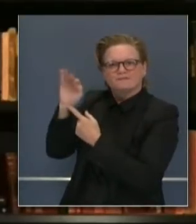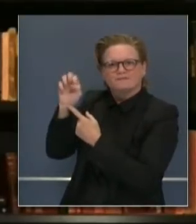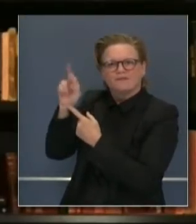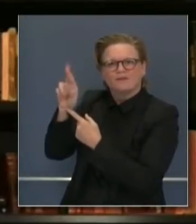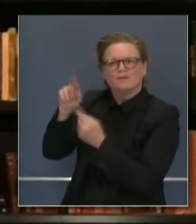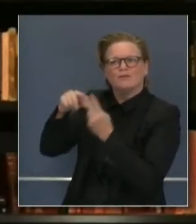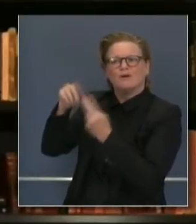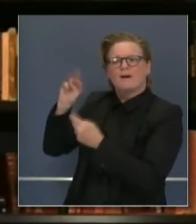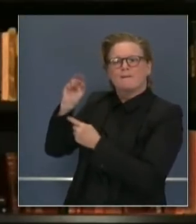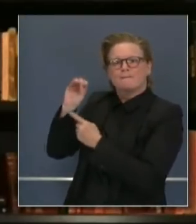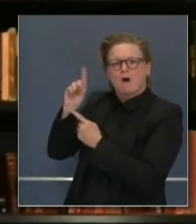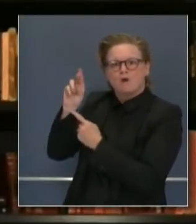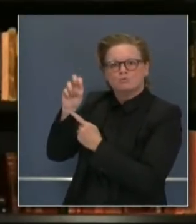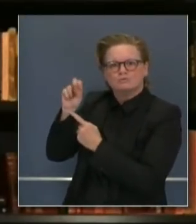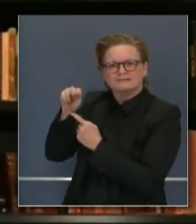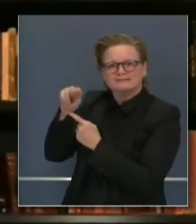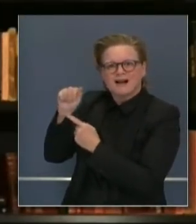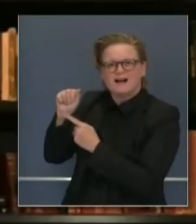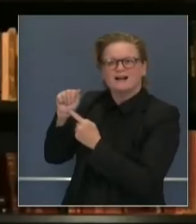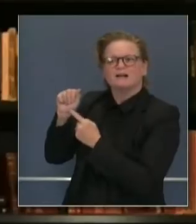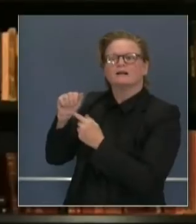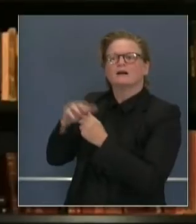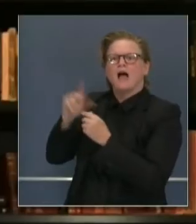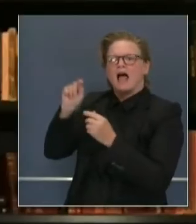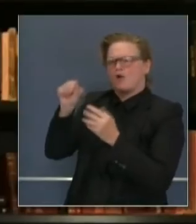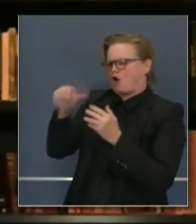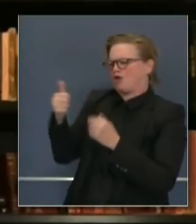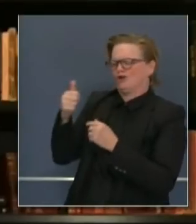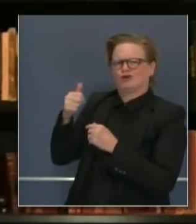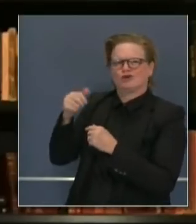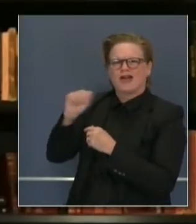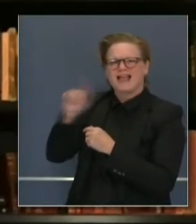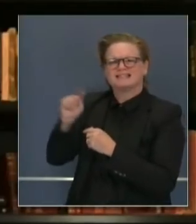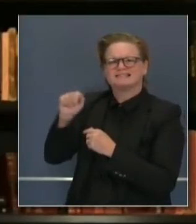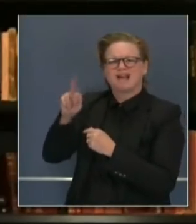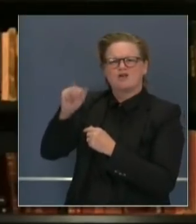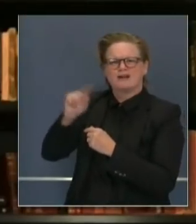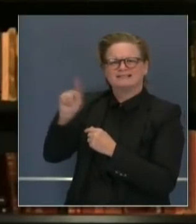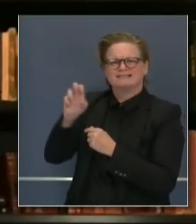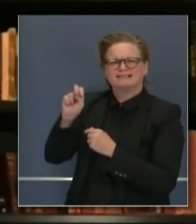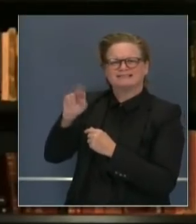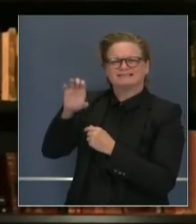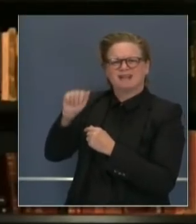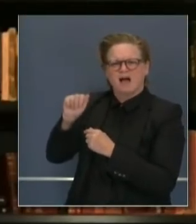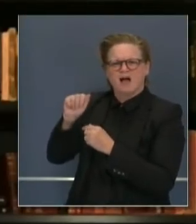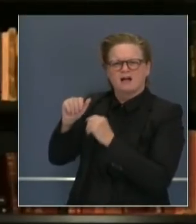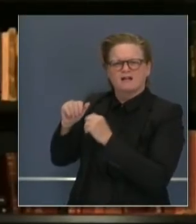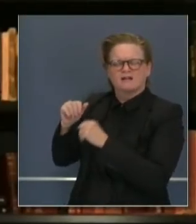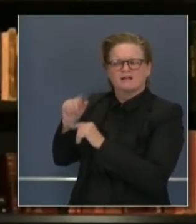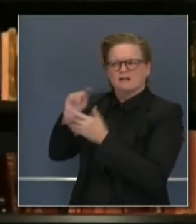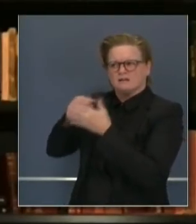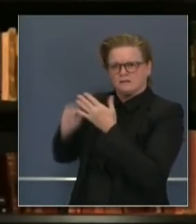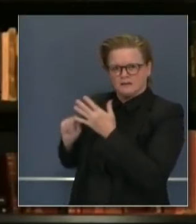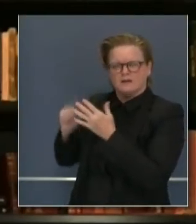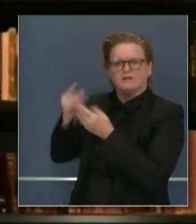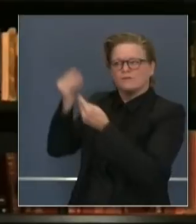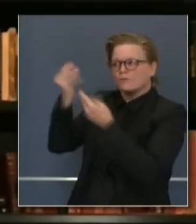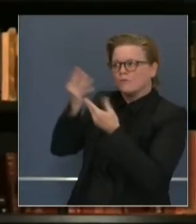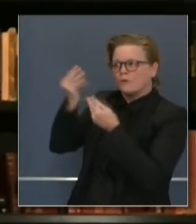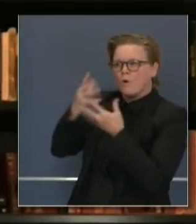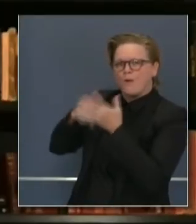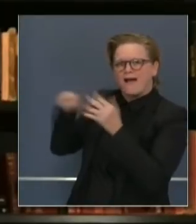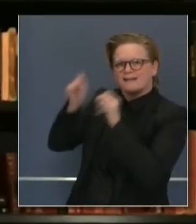and of course, Johnson. I mean, there's so many others that are in the queue, and we're looking forward to that information being made public as soon as we receive